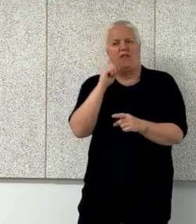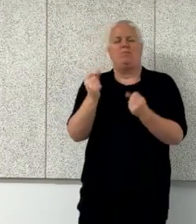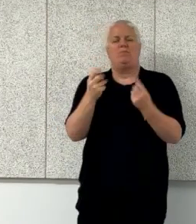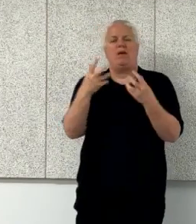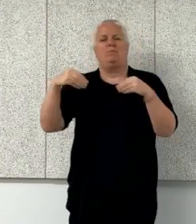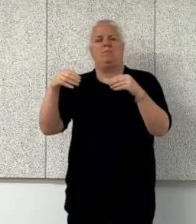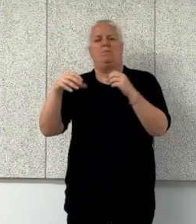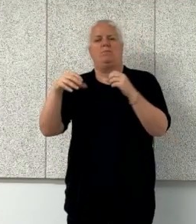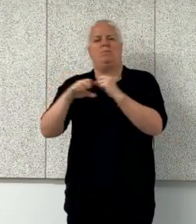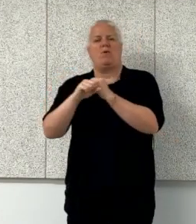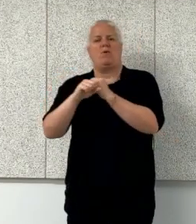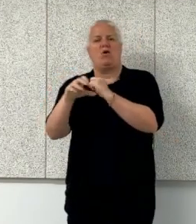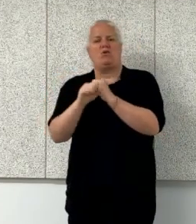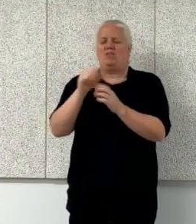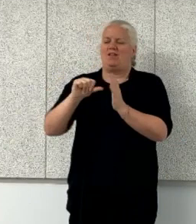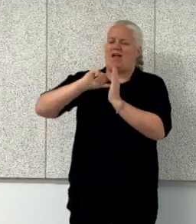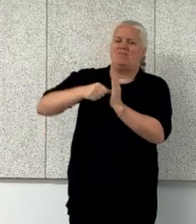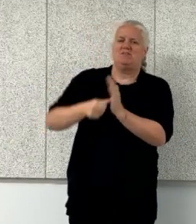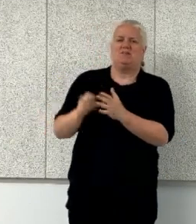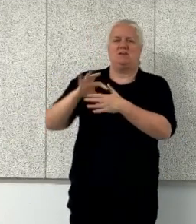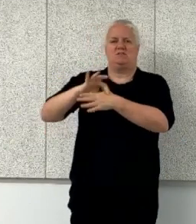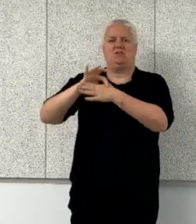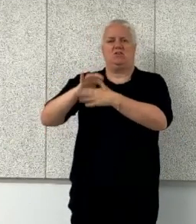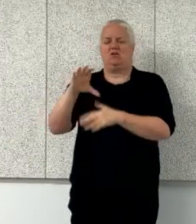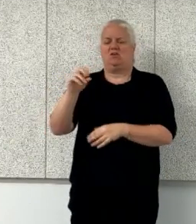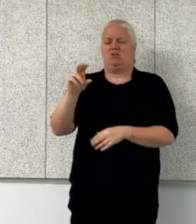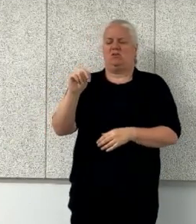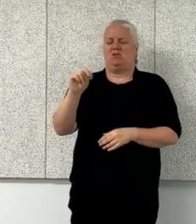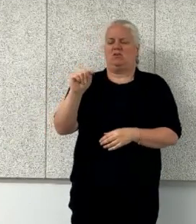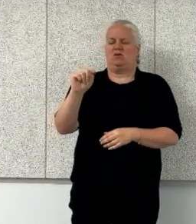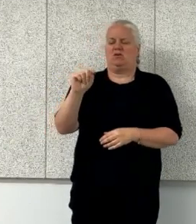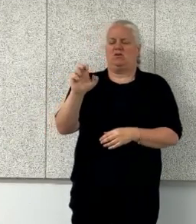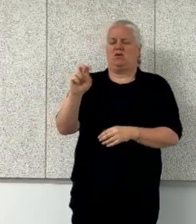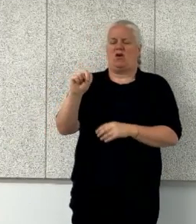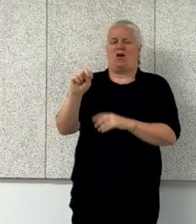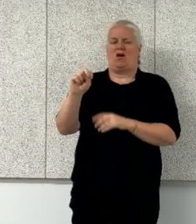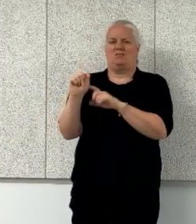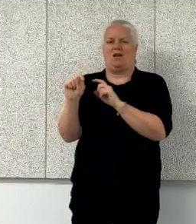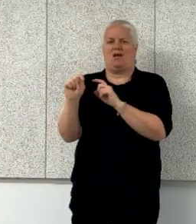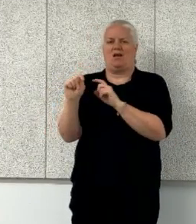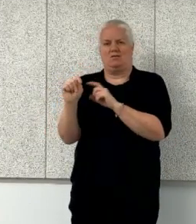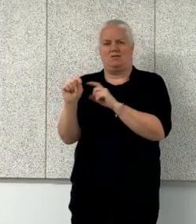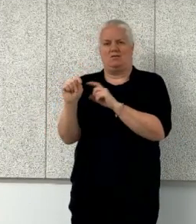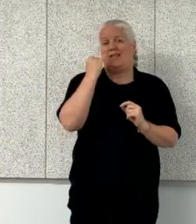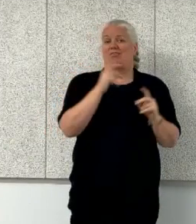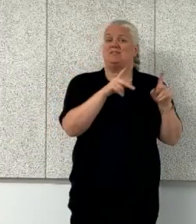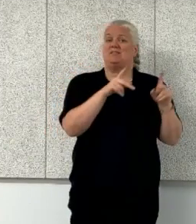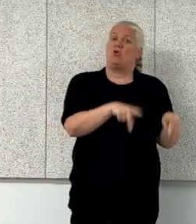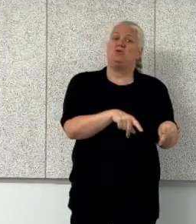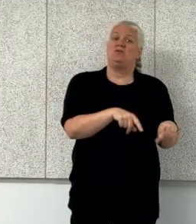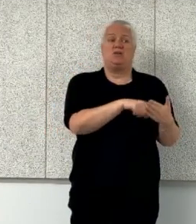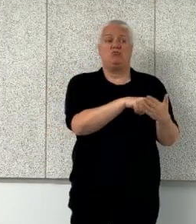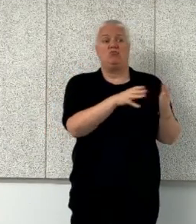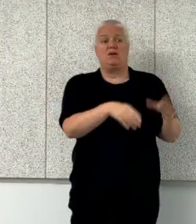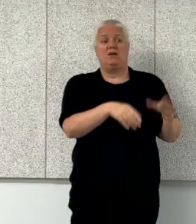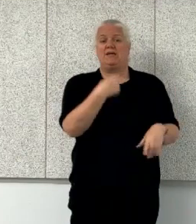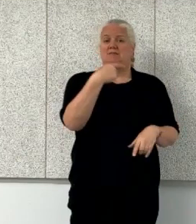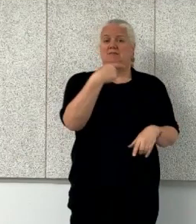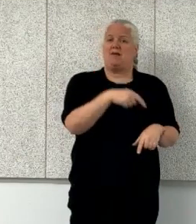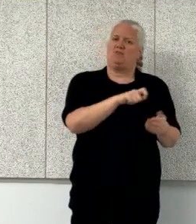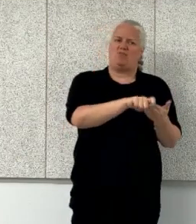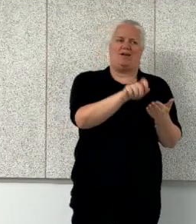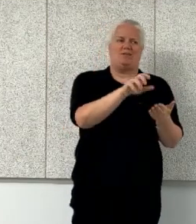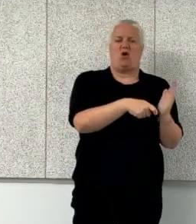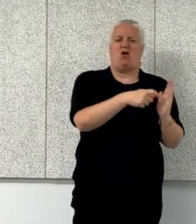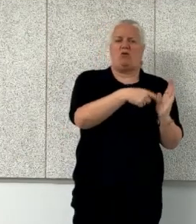not, you know, so-and-so person says that this is a fantastic show, we're going to be serving up a lot of really interesting ancillary content that